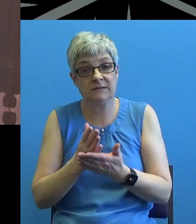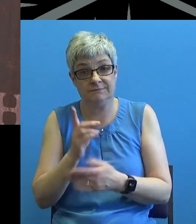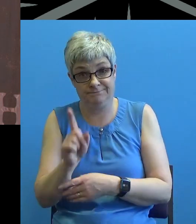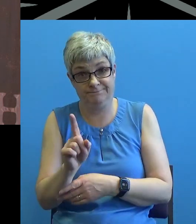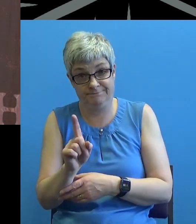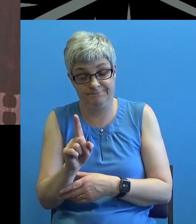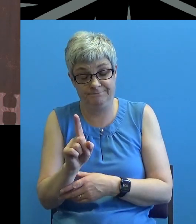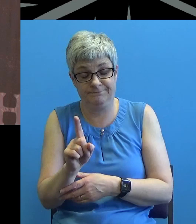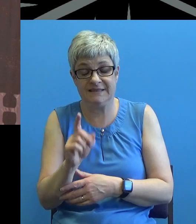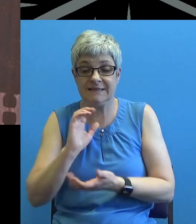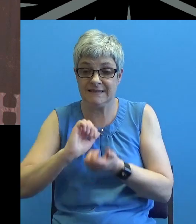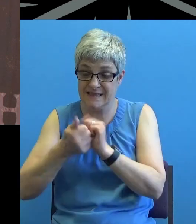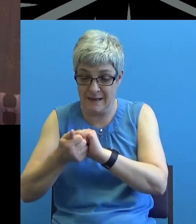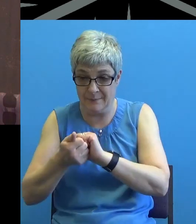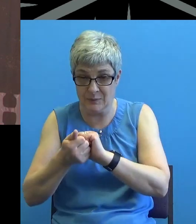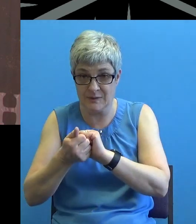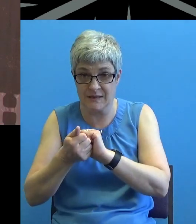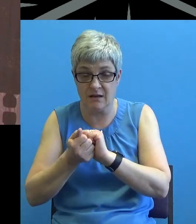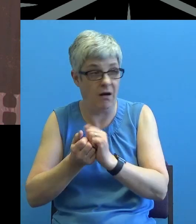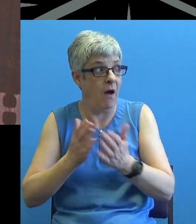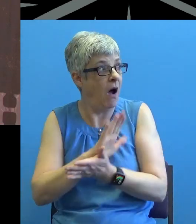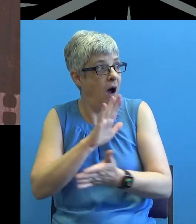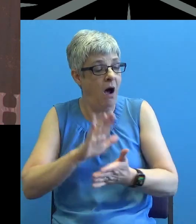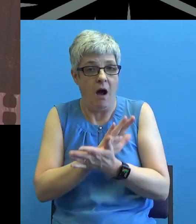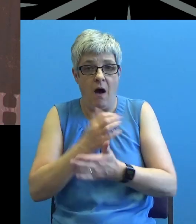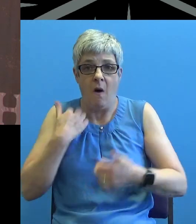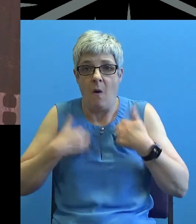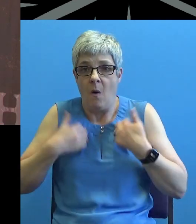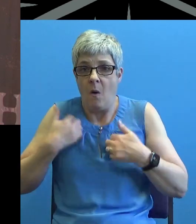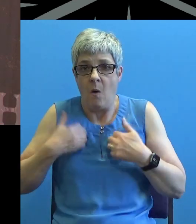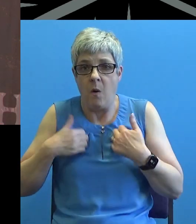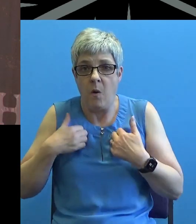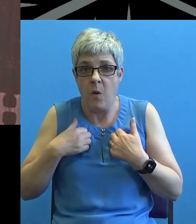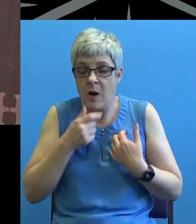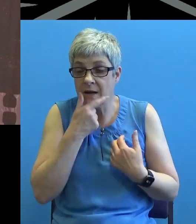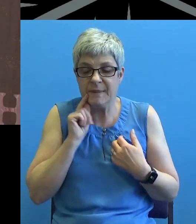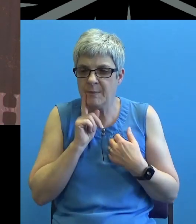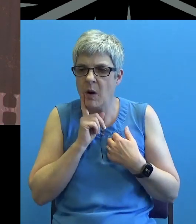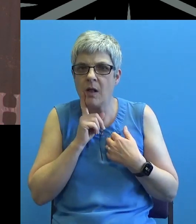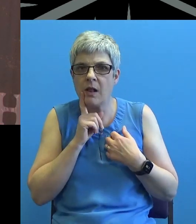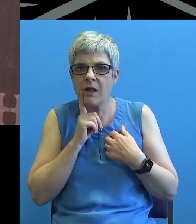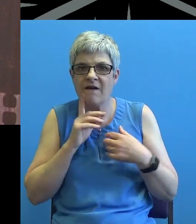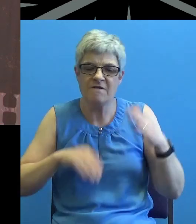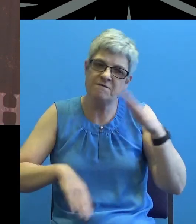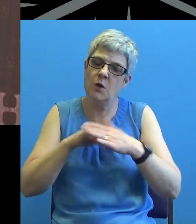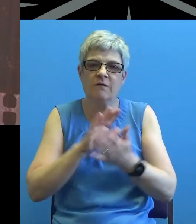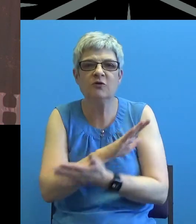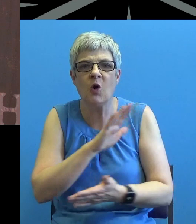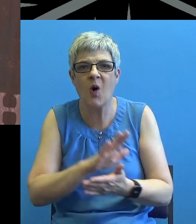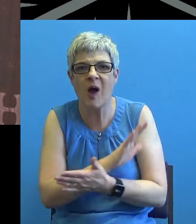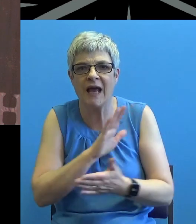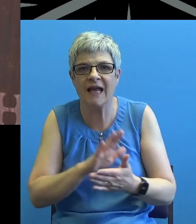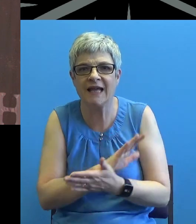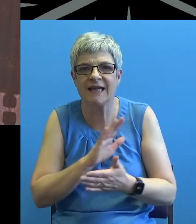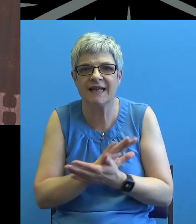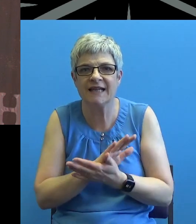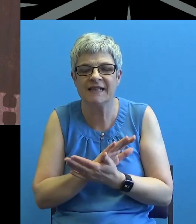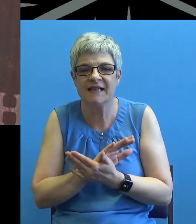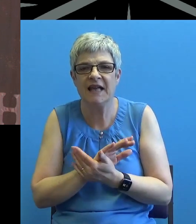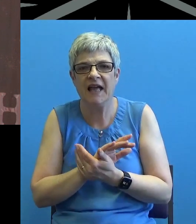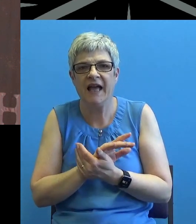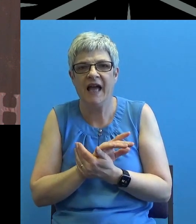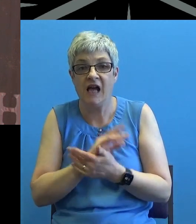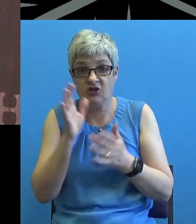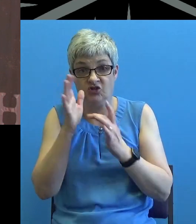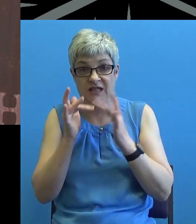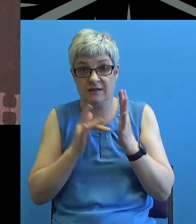Nevertheless, his disciples are exhilarated, and all people around are full of joy. And as Jesus